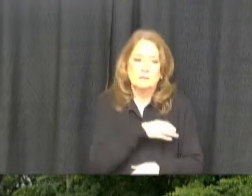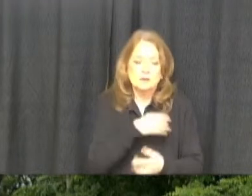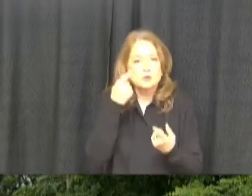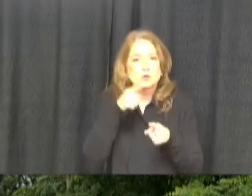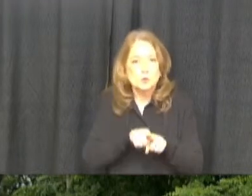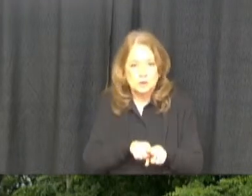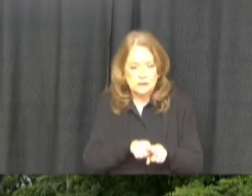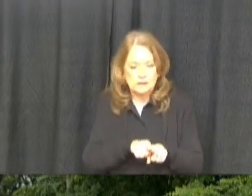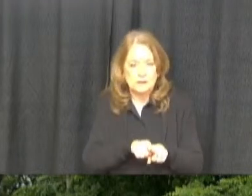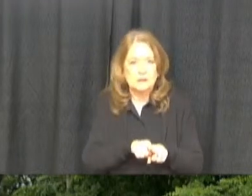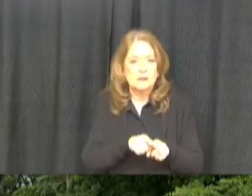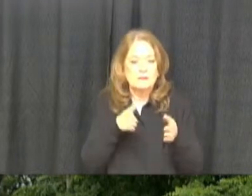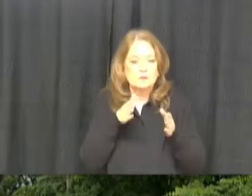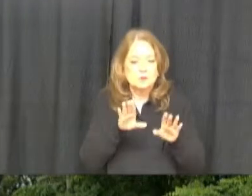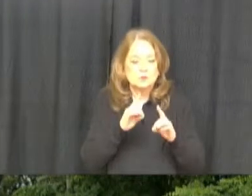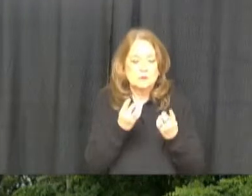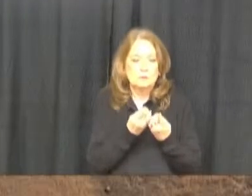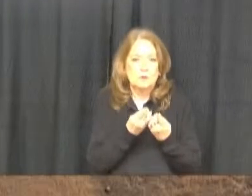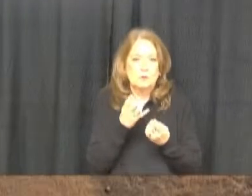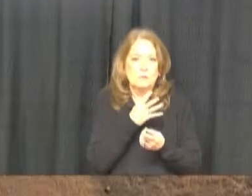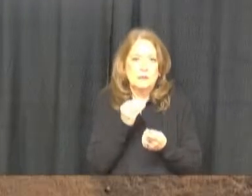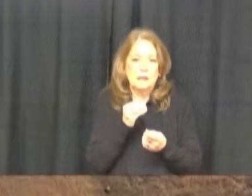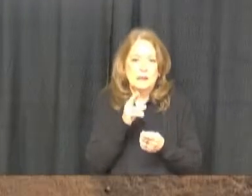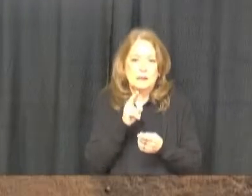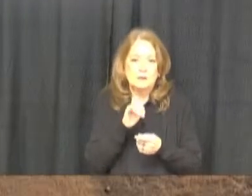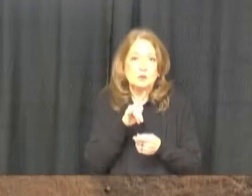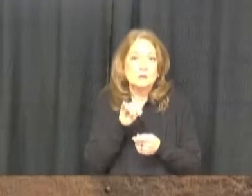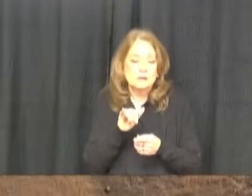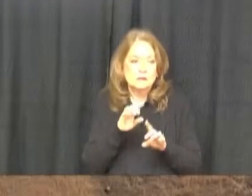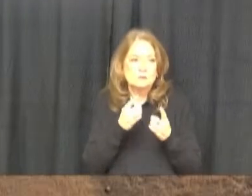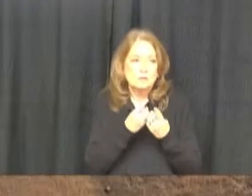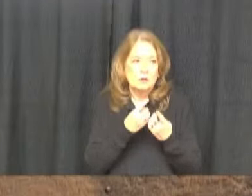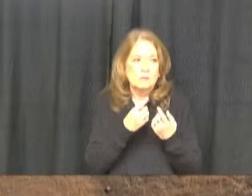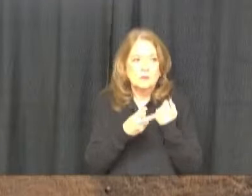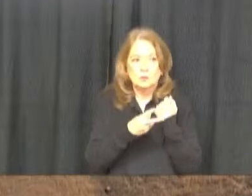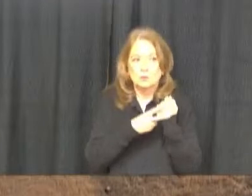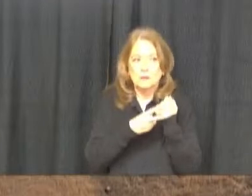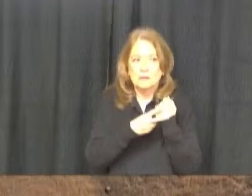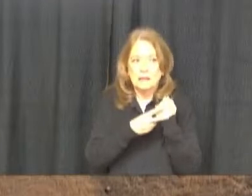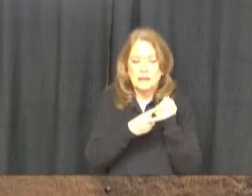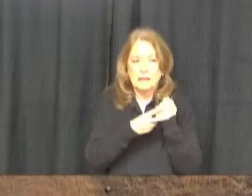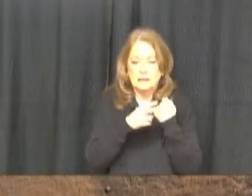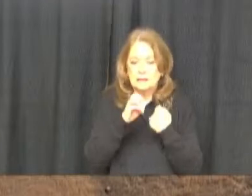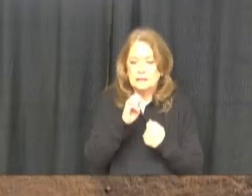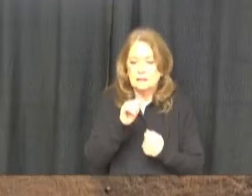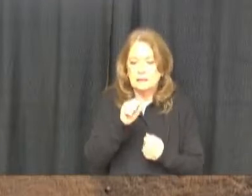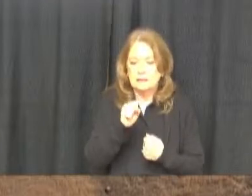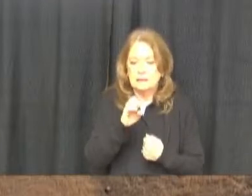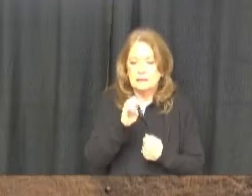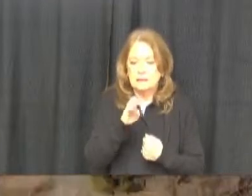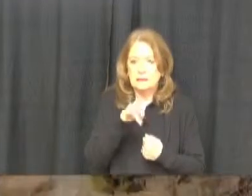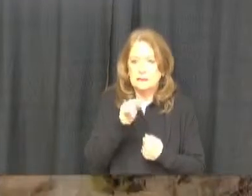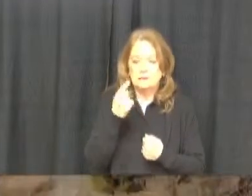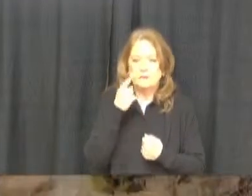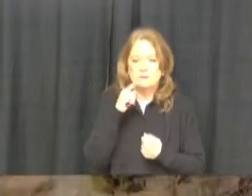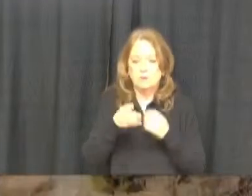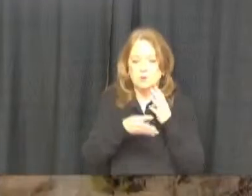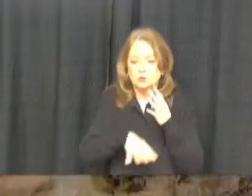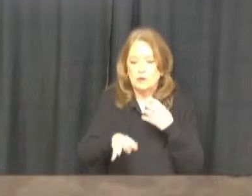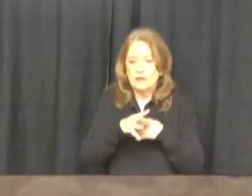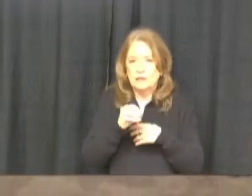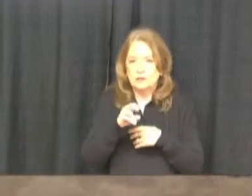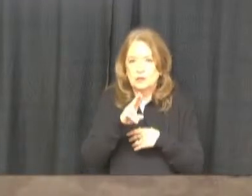agreed to this. The street department and the utility department has said retain an easement for drainage and utilities.